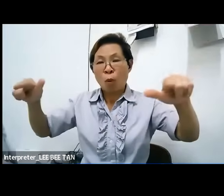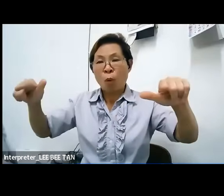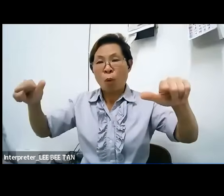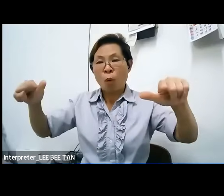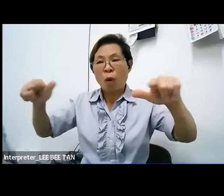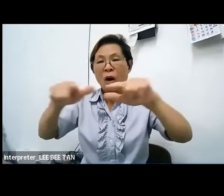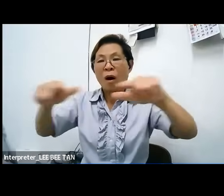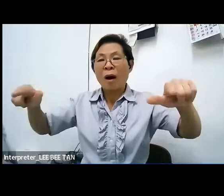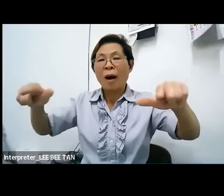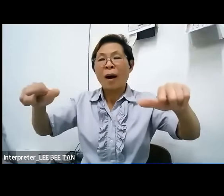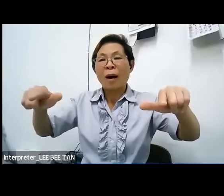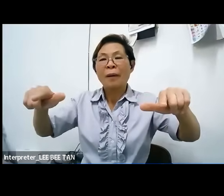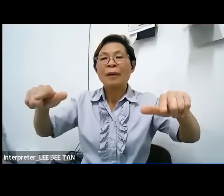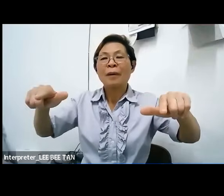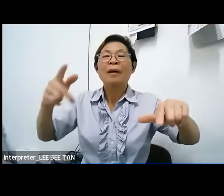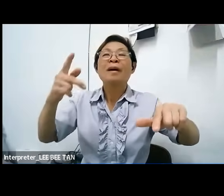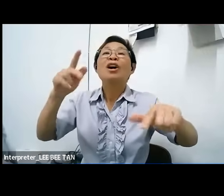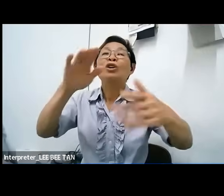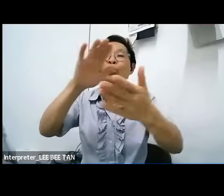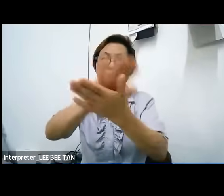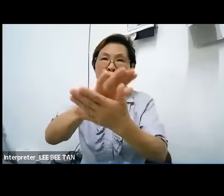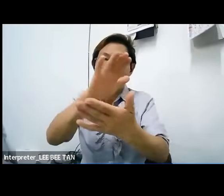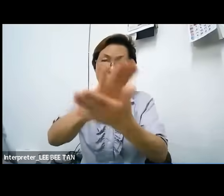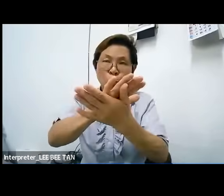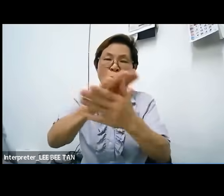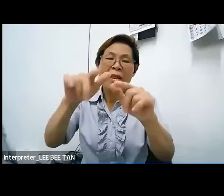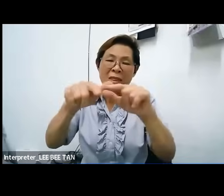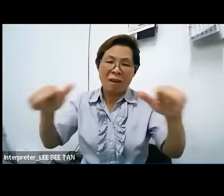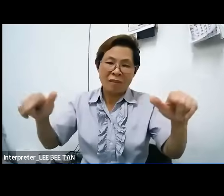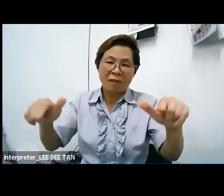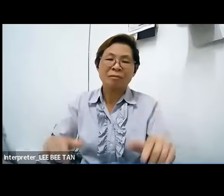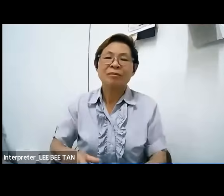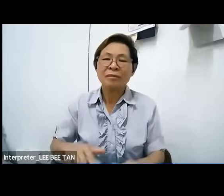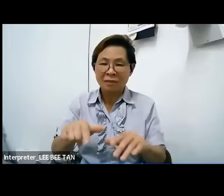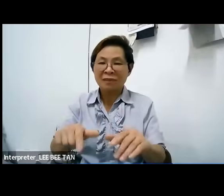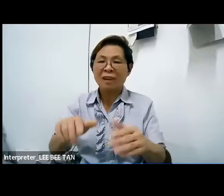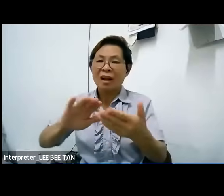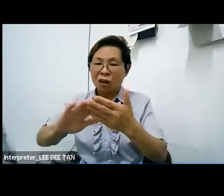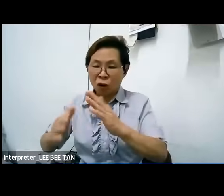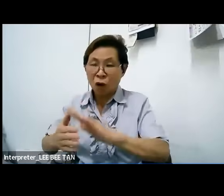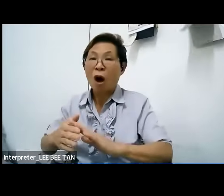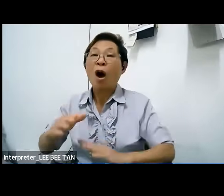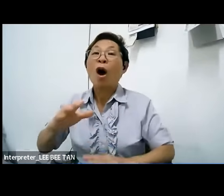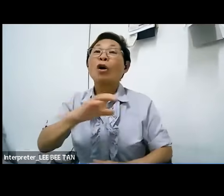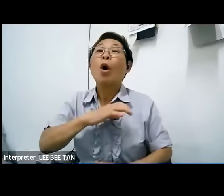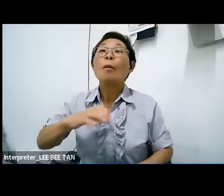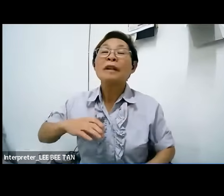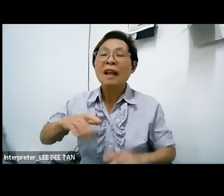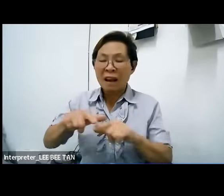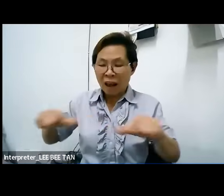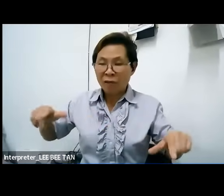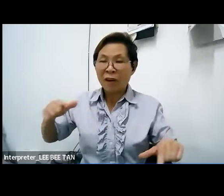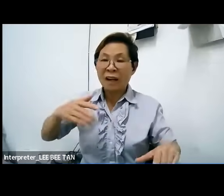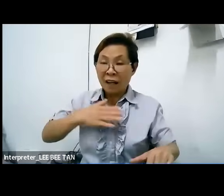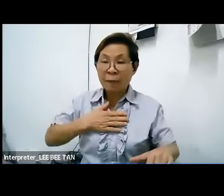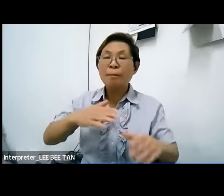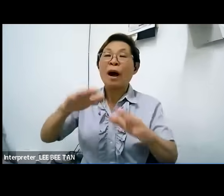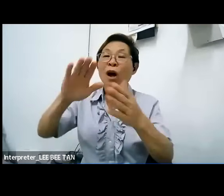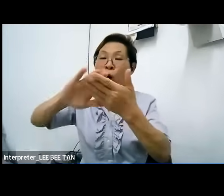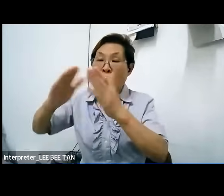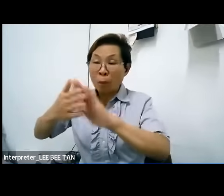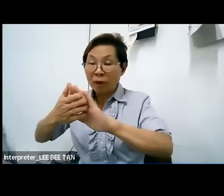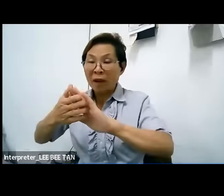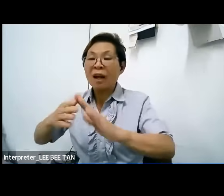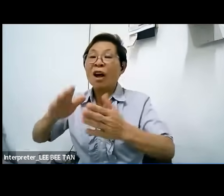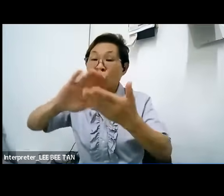ministry and the school level. So at the community level, what we are doing in our community project, as what